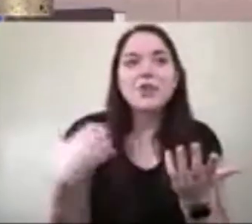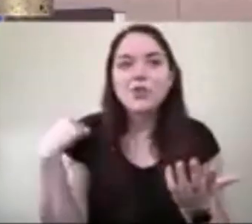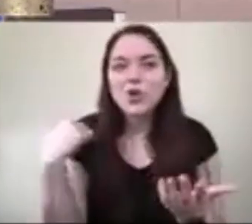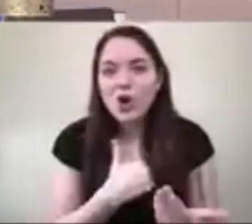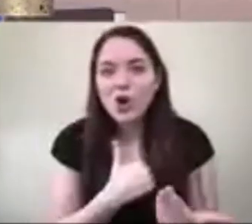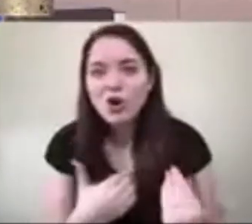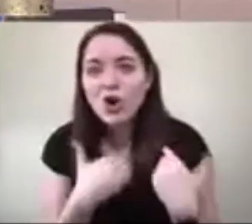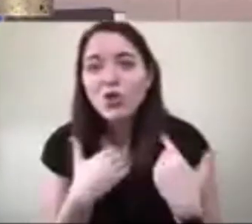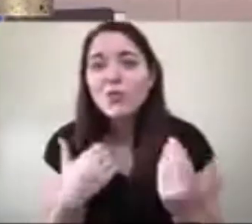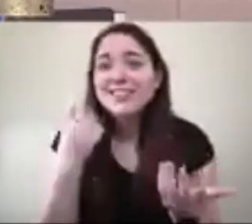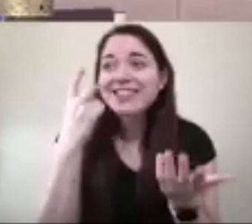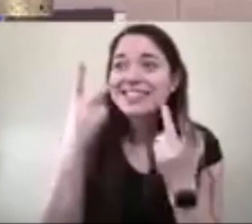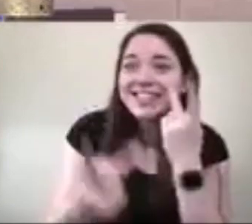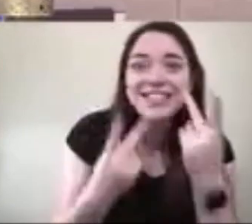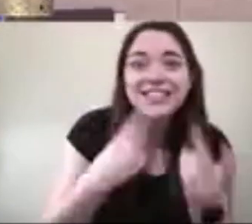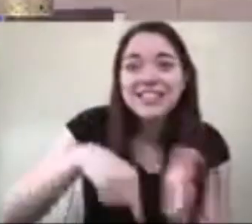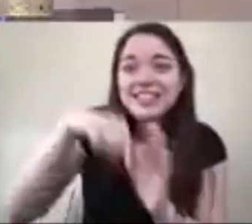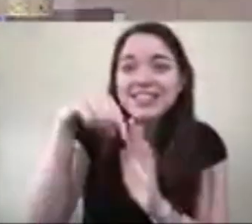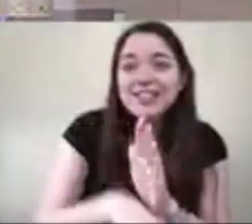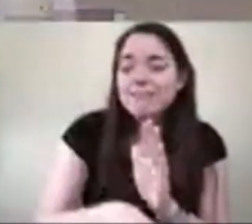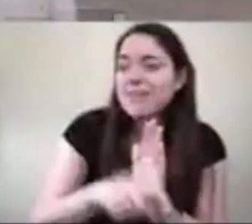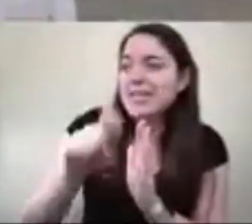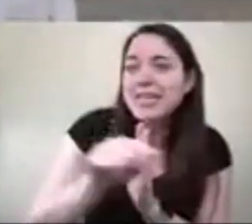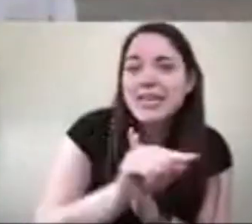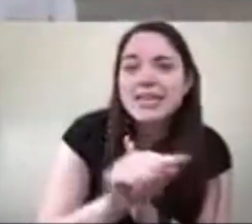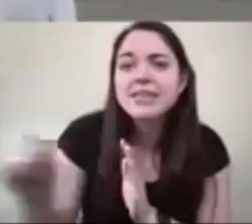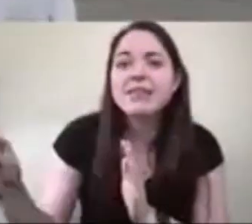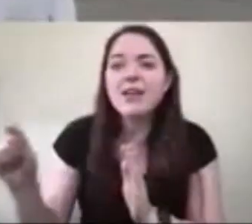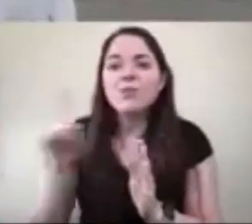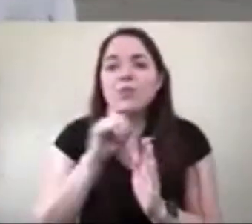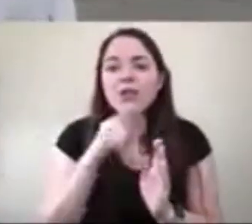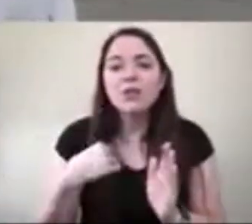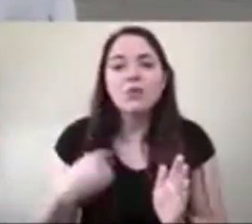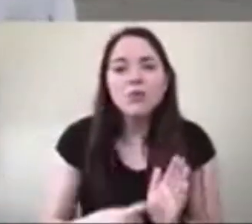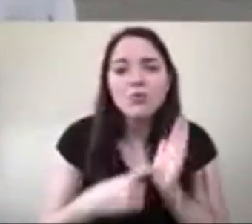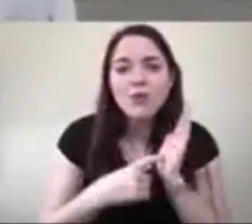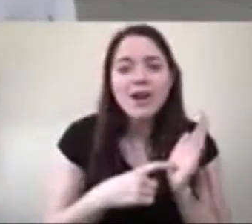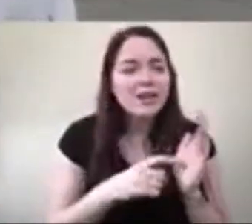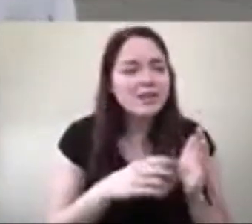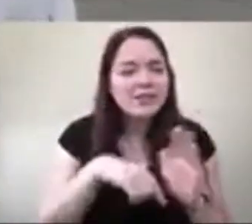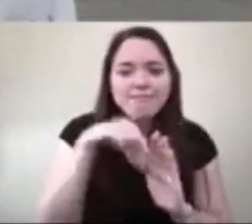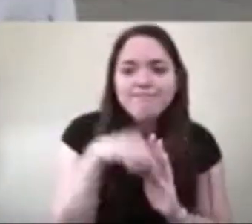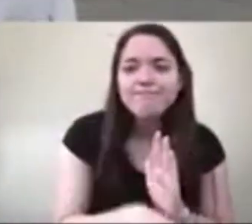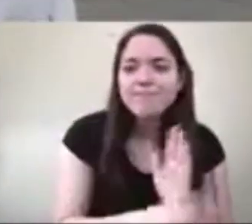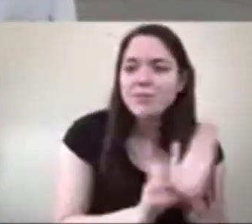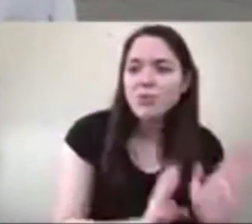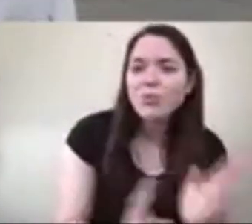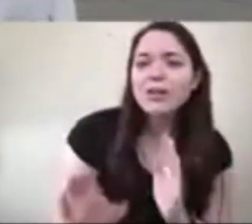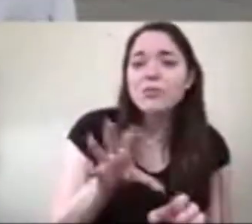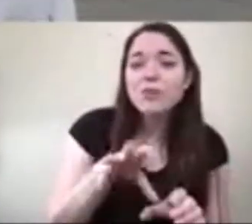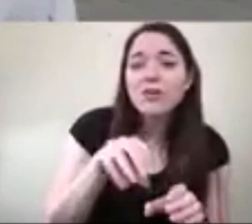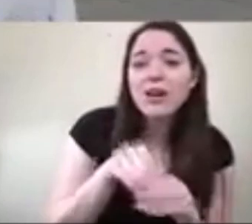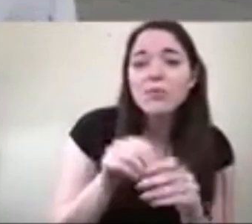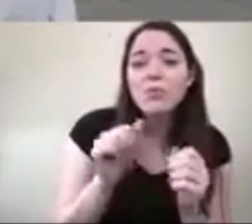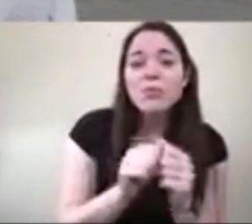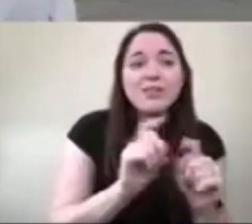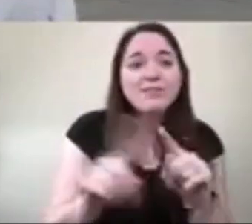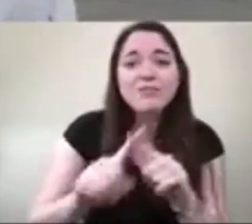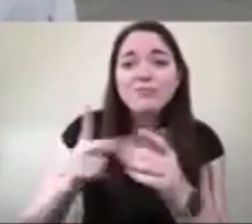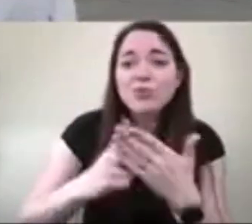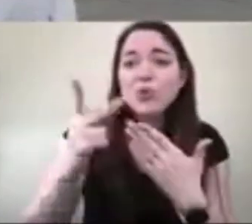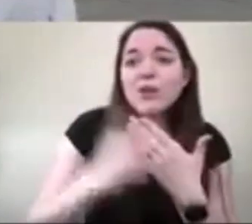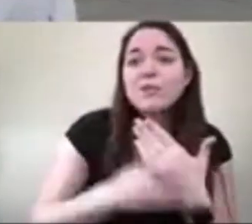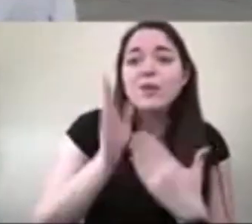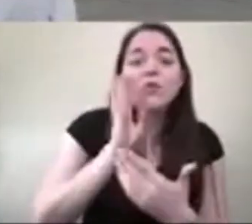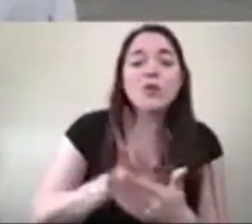which requires deep preparation. We're going to engage in programs that reach the wider community. It's also part